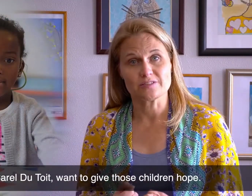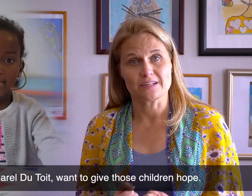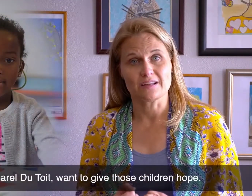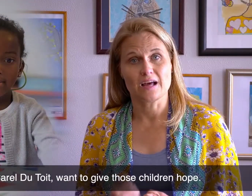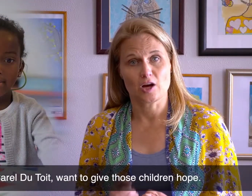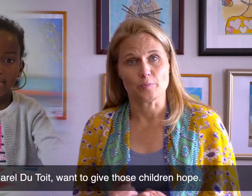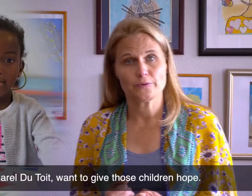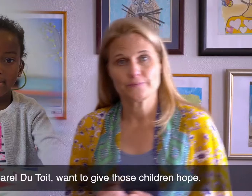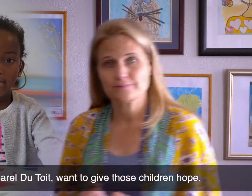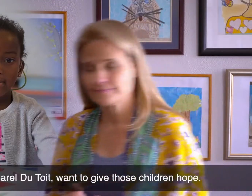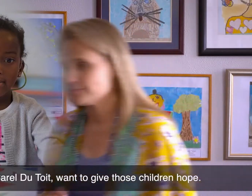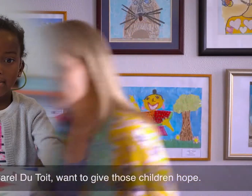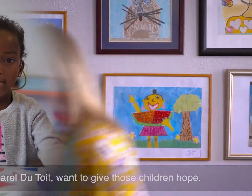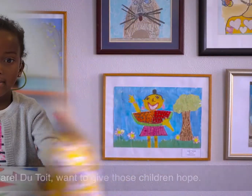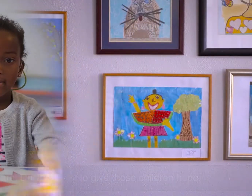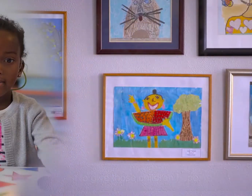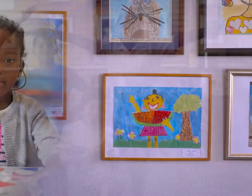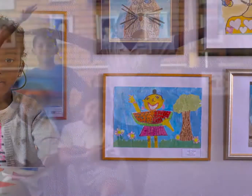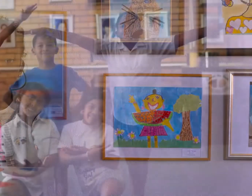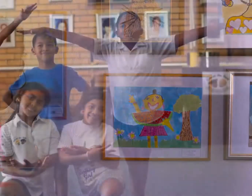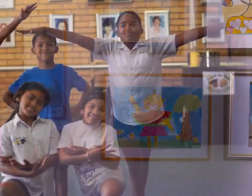those children hope.